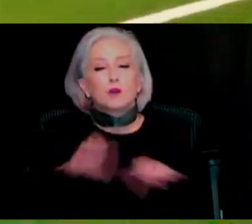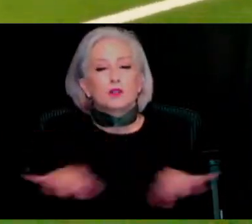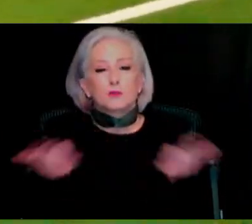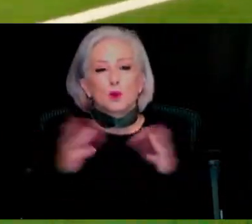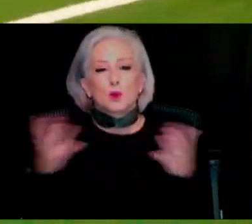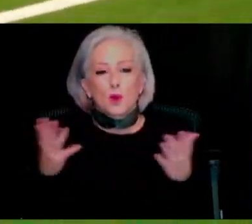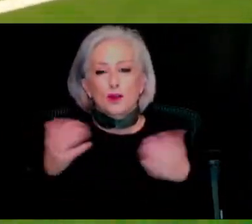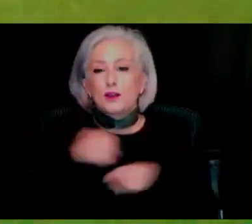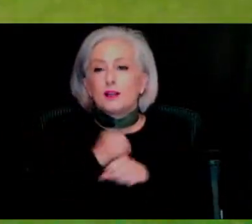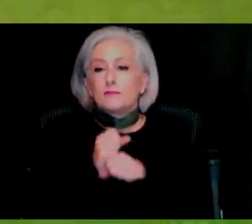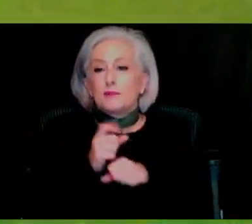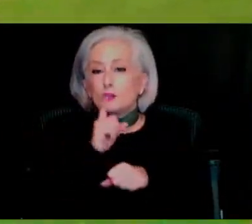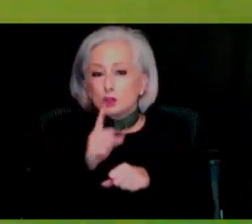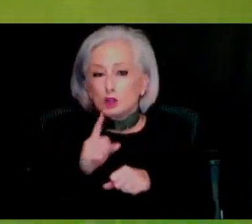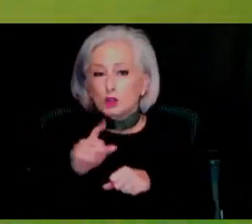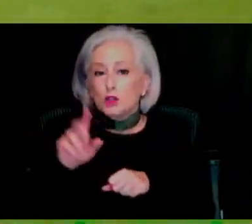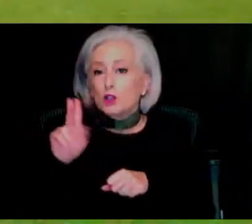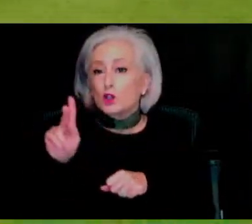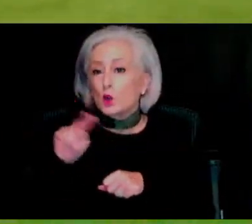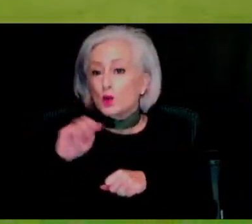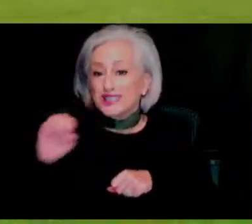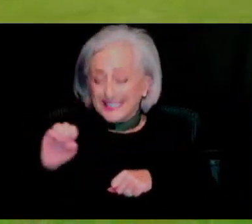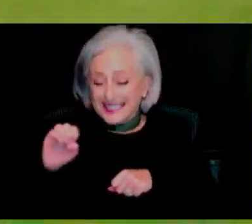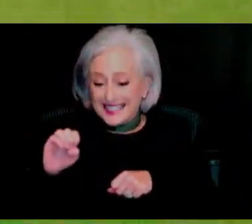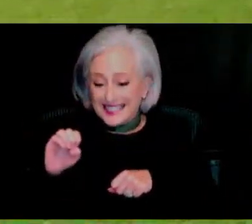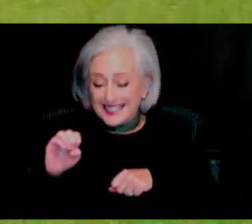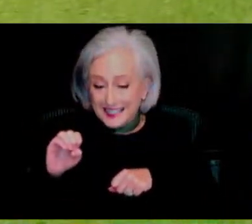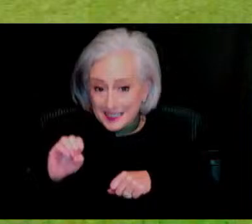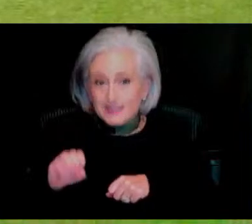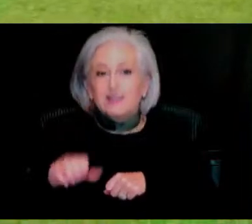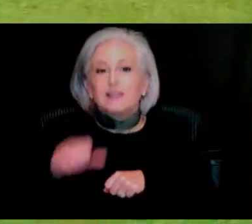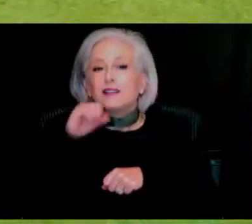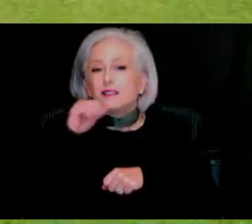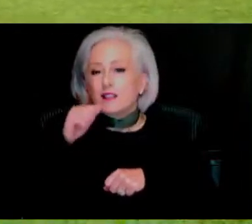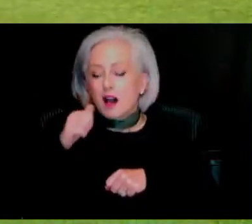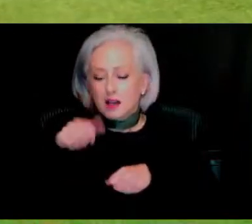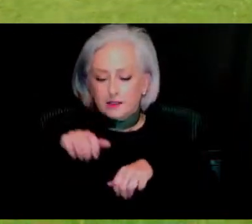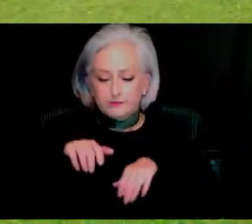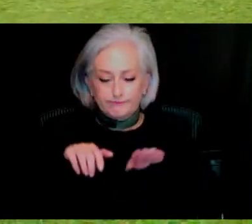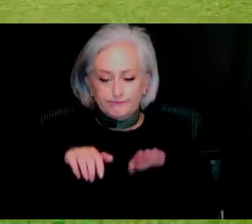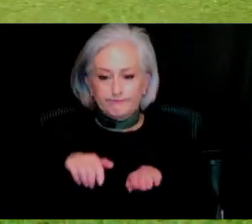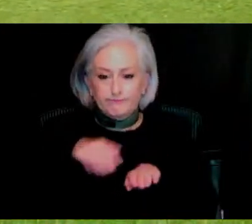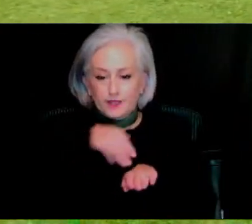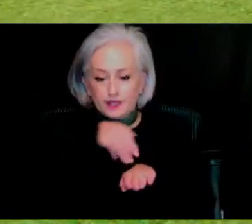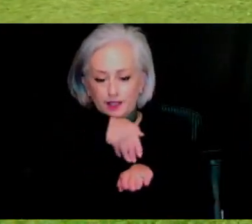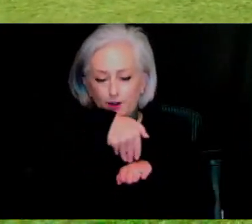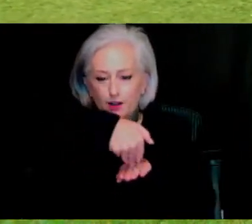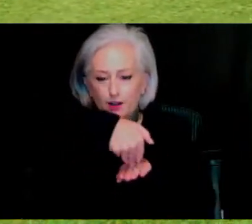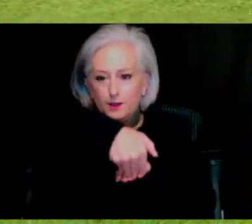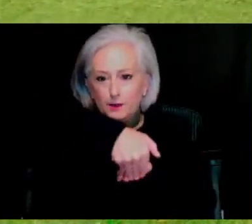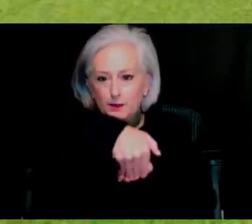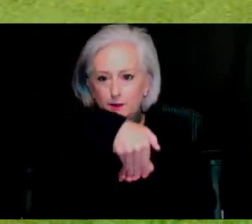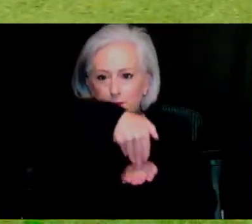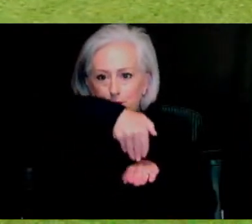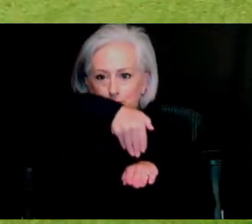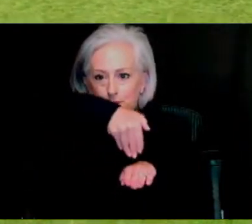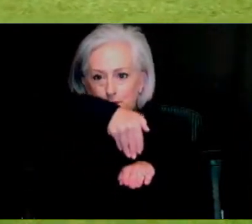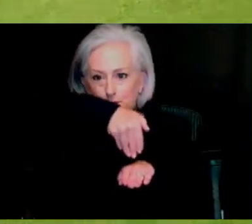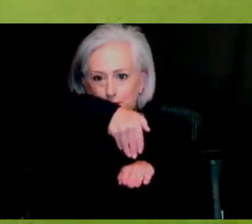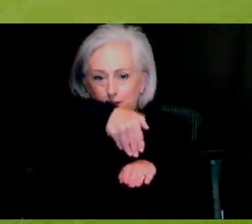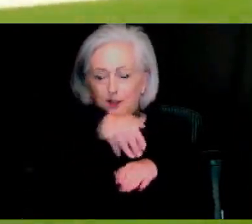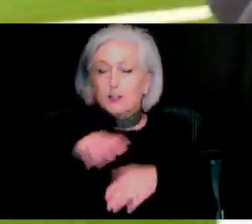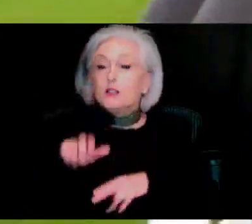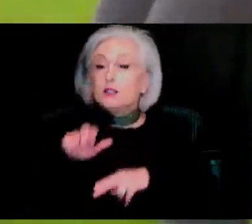knee never comes out in front of your toe. So actually the couch helps you do that because how I coach my clients is to make sure that